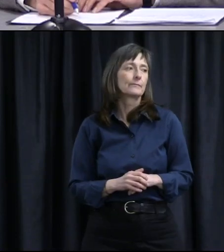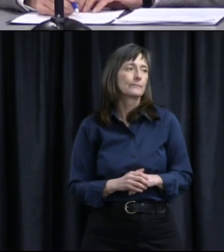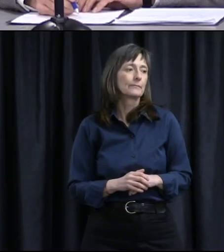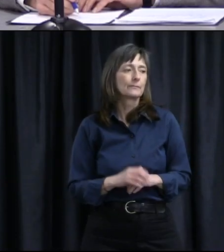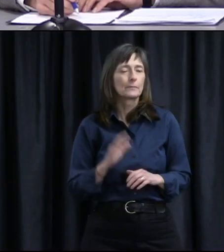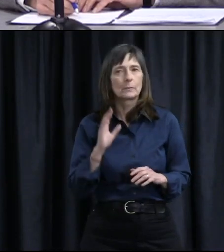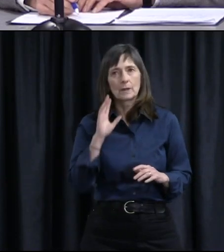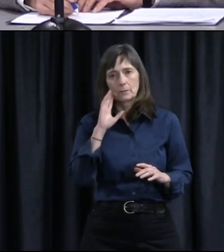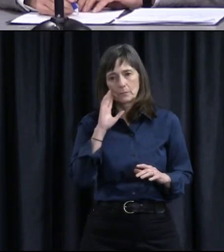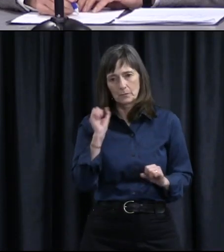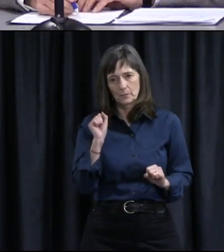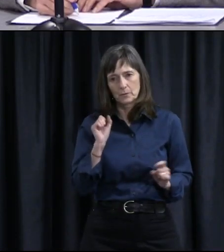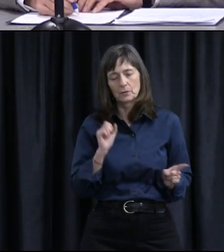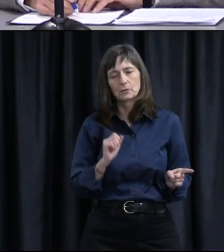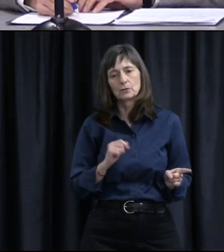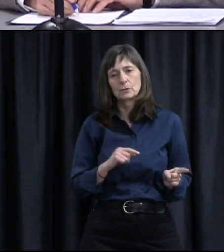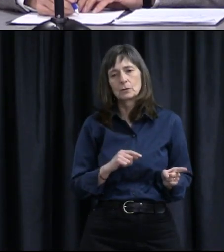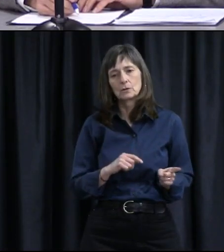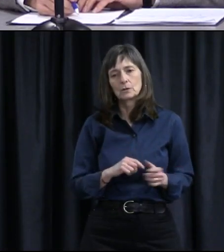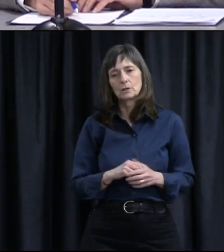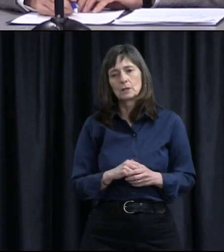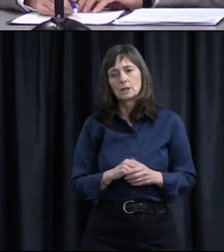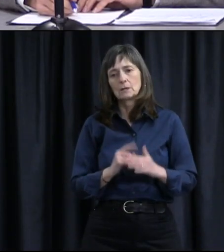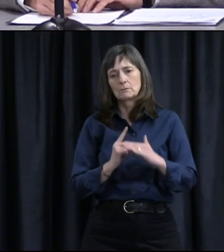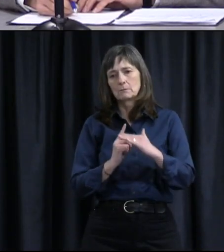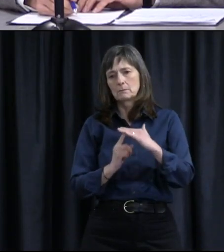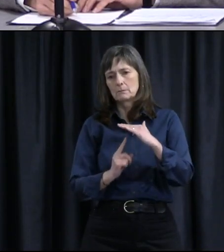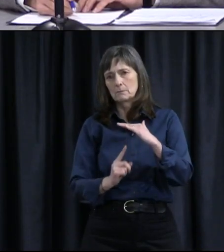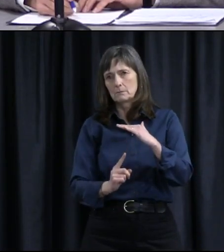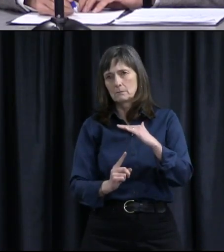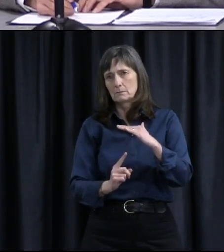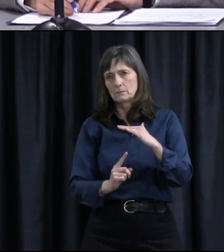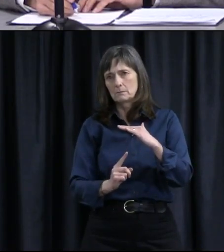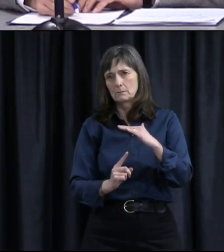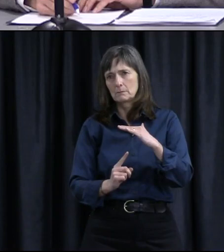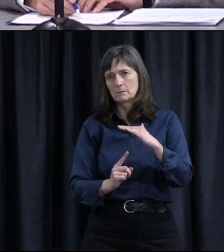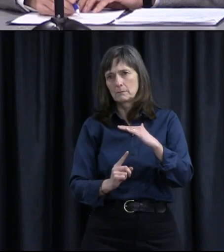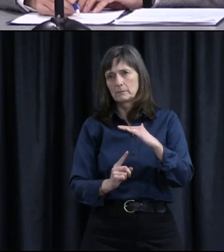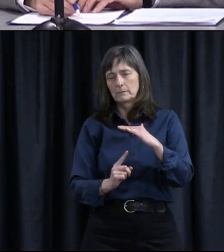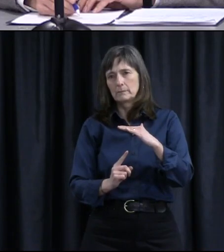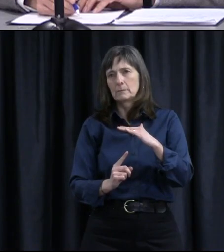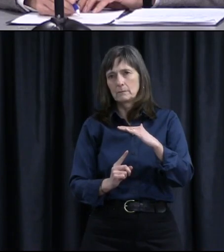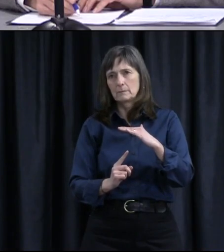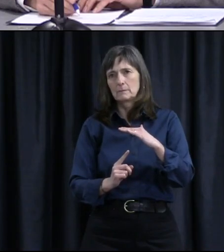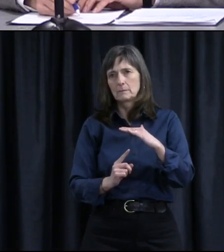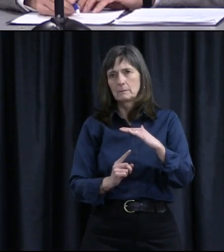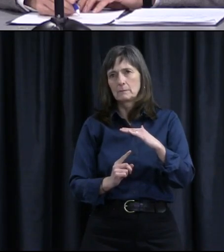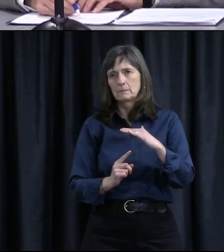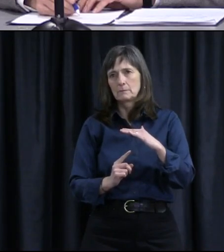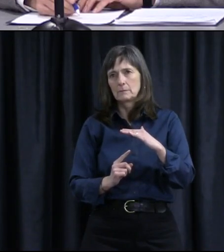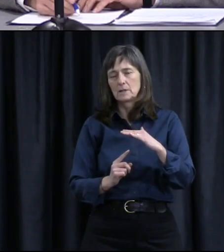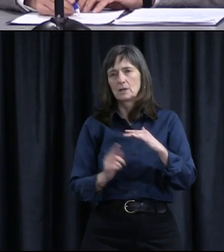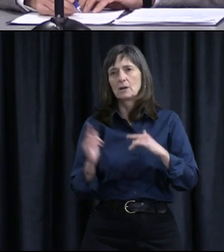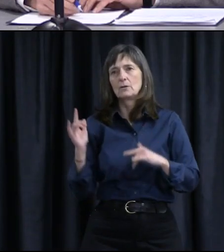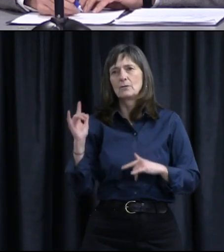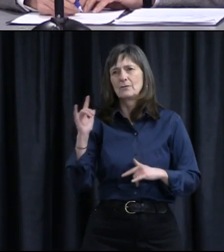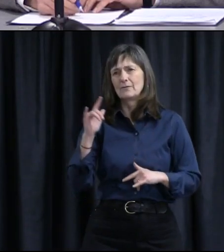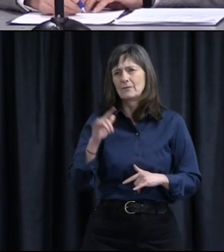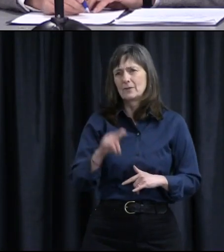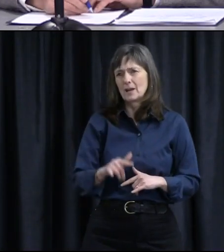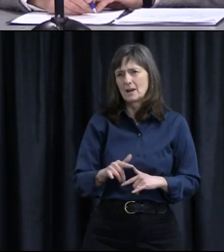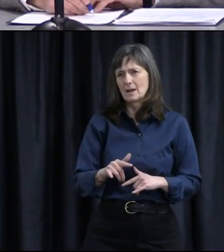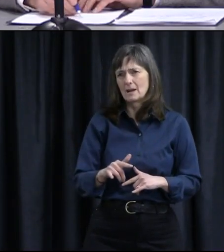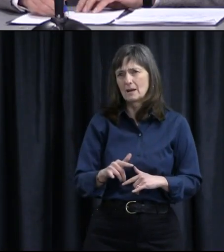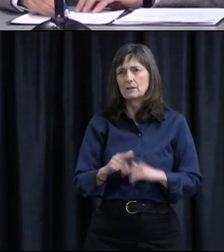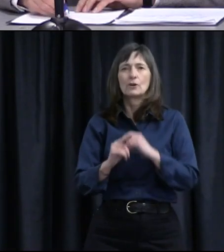what you were saying earlier about the self-quarantine for people coming into this province and the supply of essential services, you referenced truck drivers and